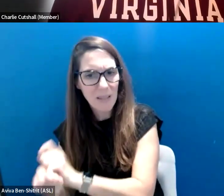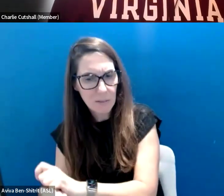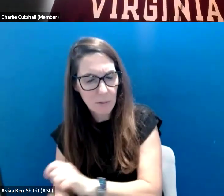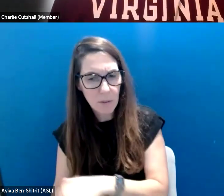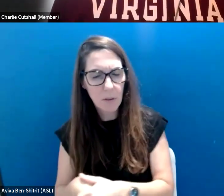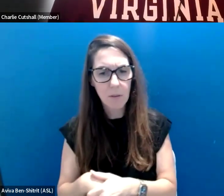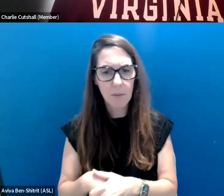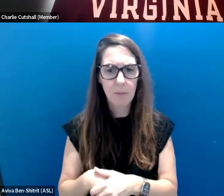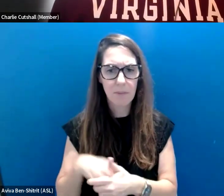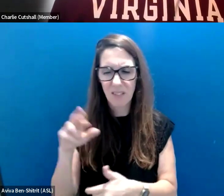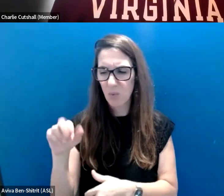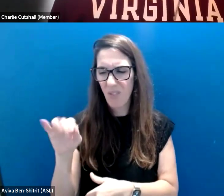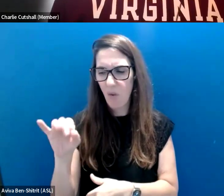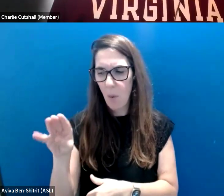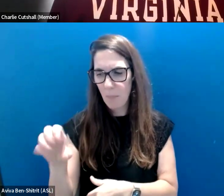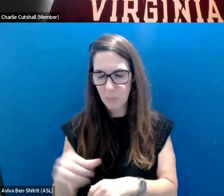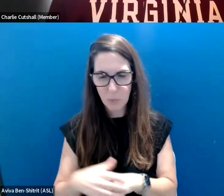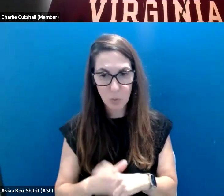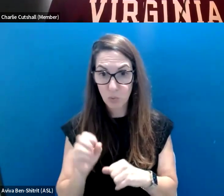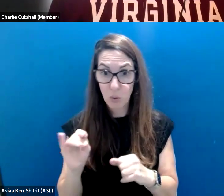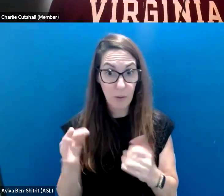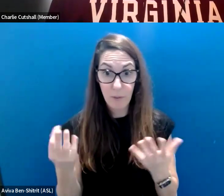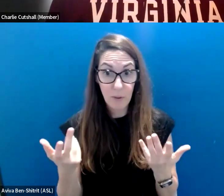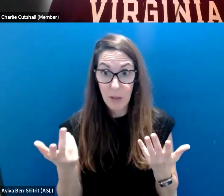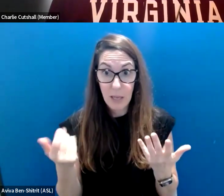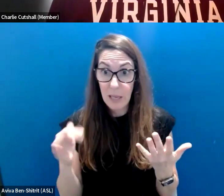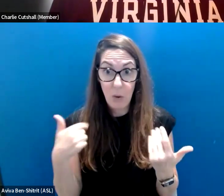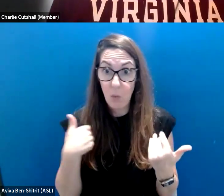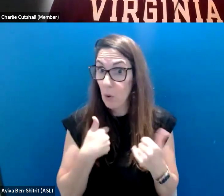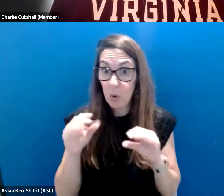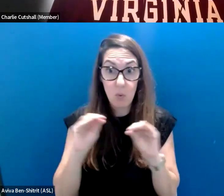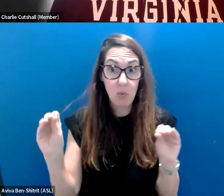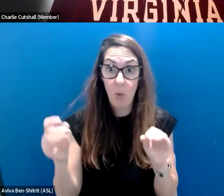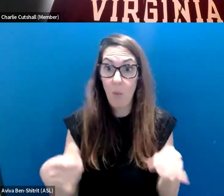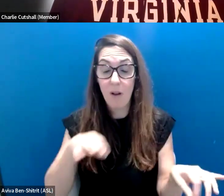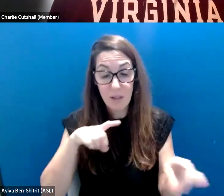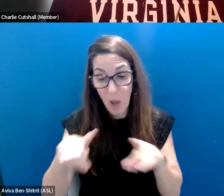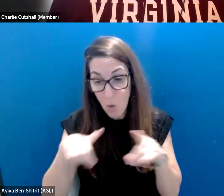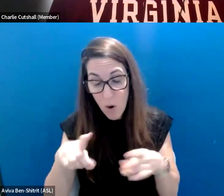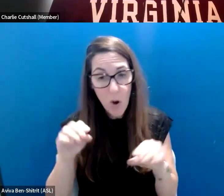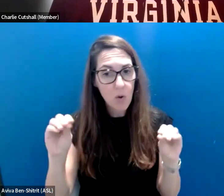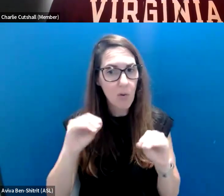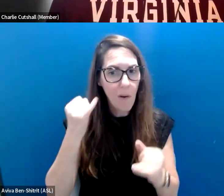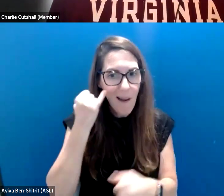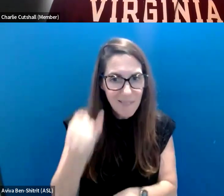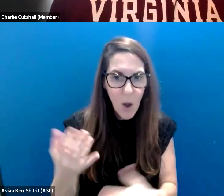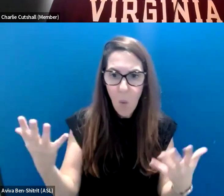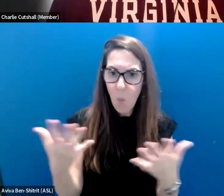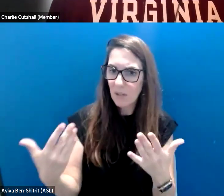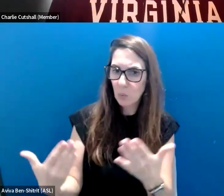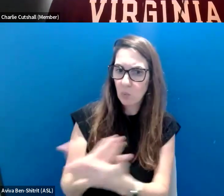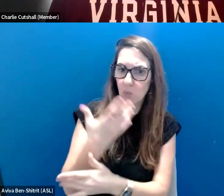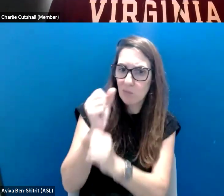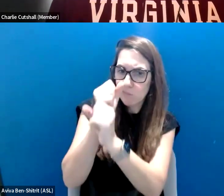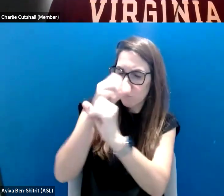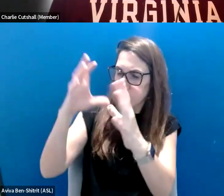so if we don't have some direction or some idea of what the envisioned reforms are from the